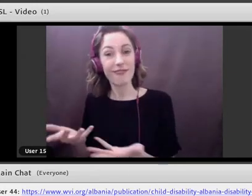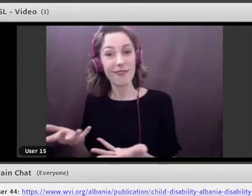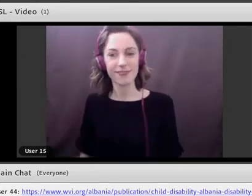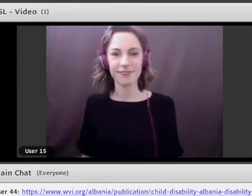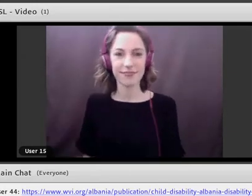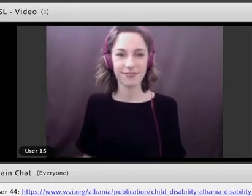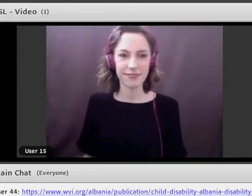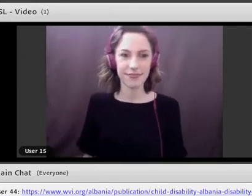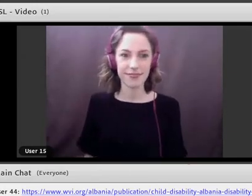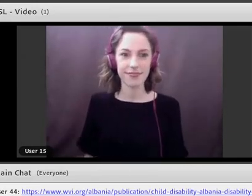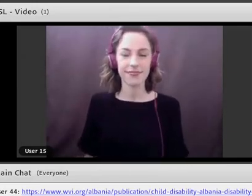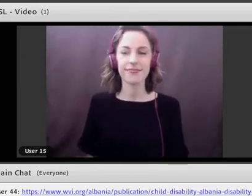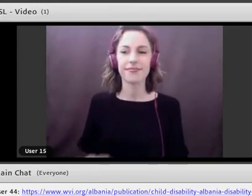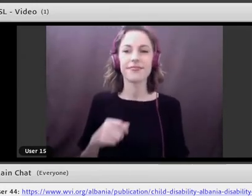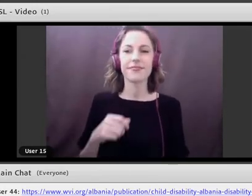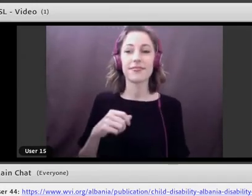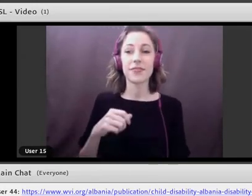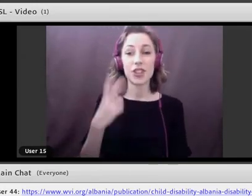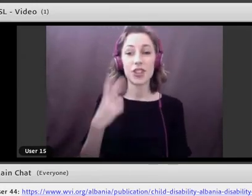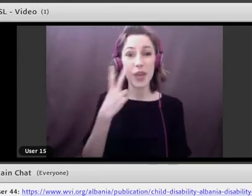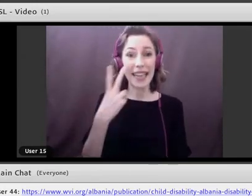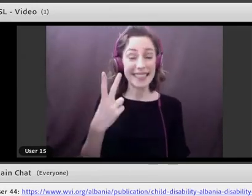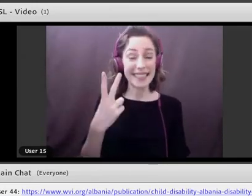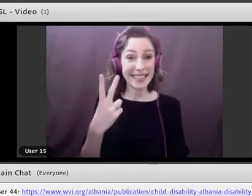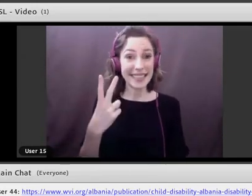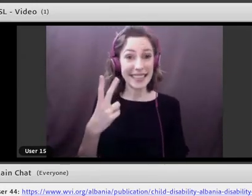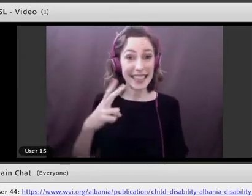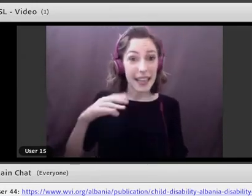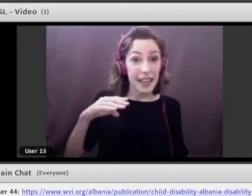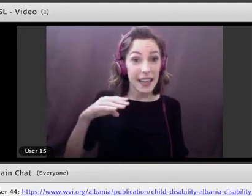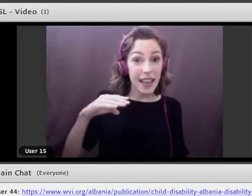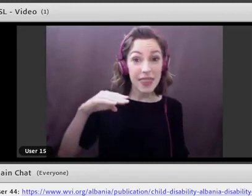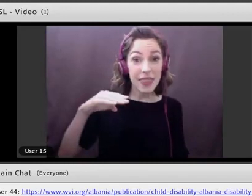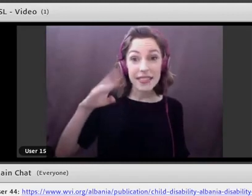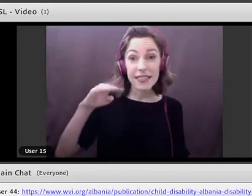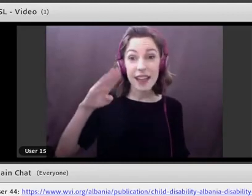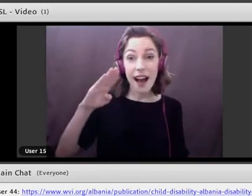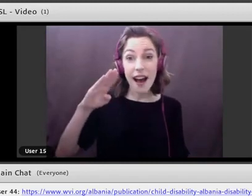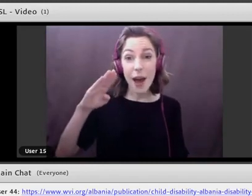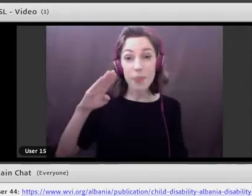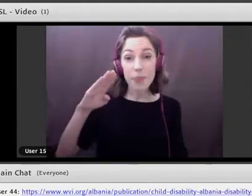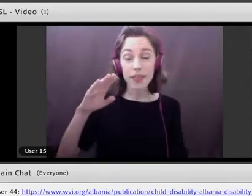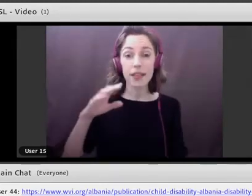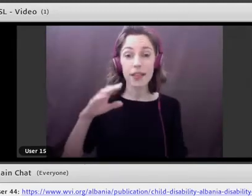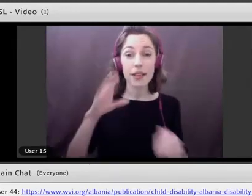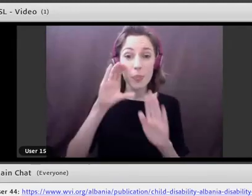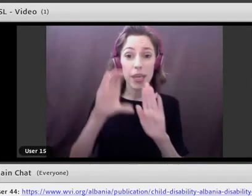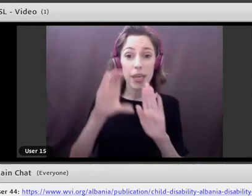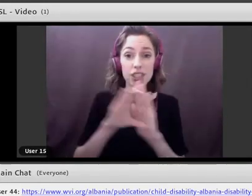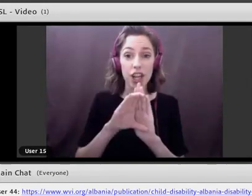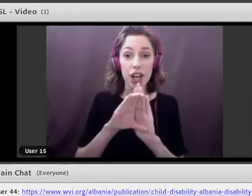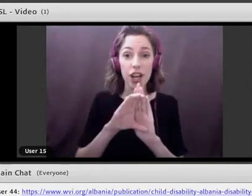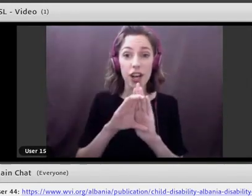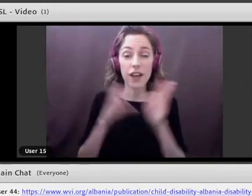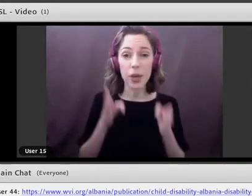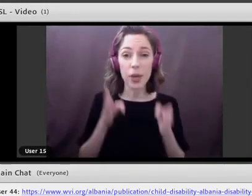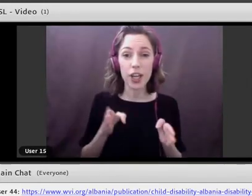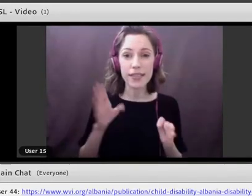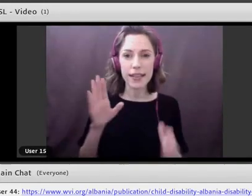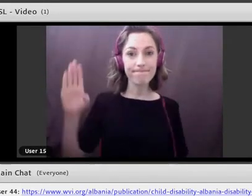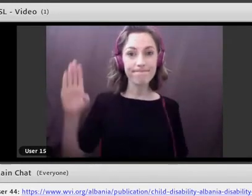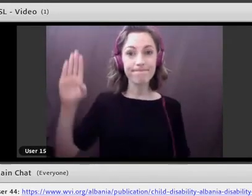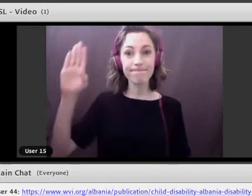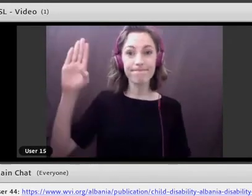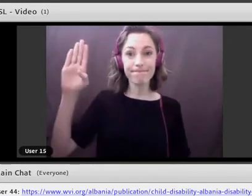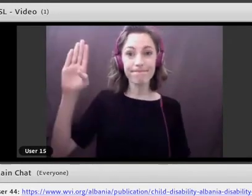human figure, and you can click on that human figure and raise your hand if you'd like to come off mute, or you can just